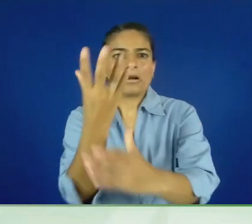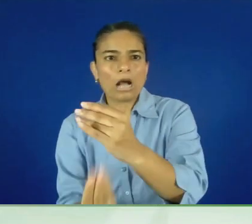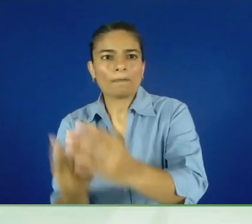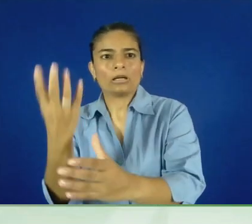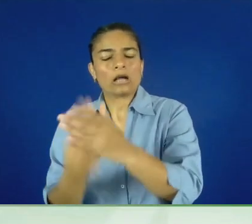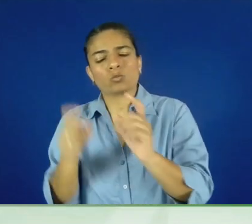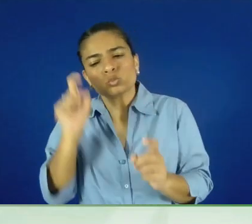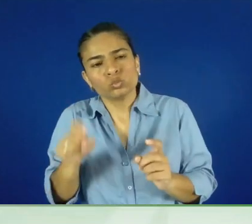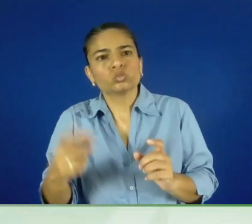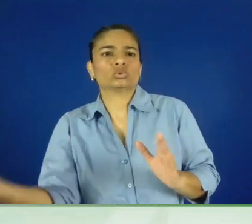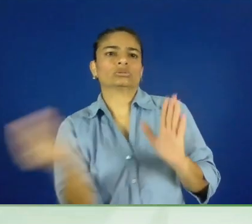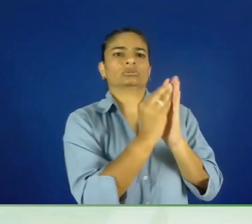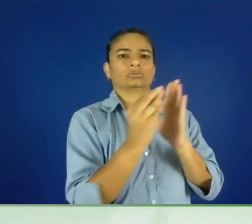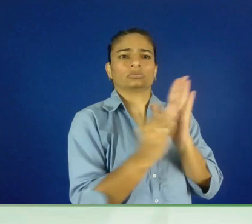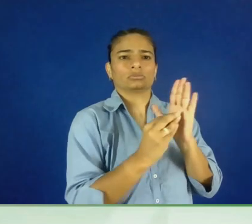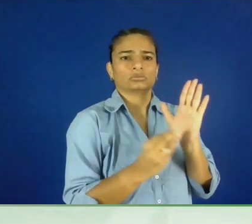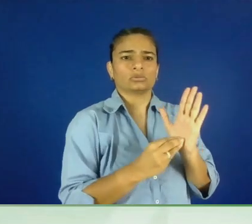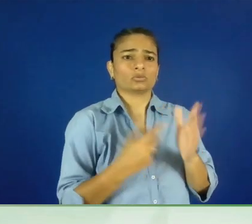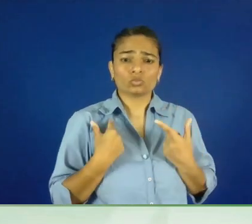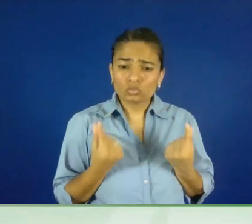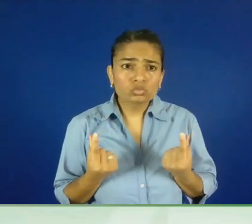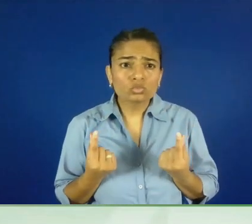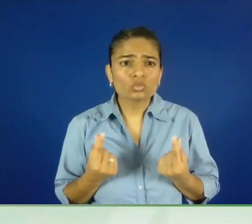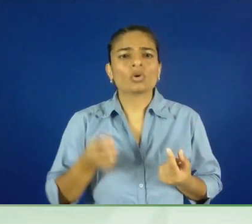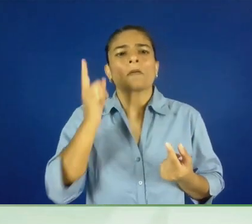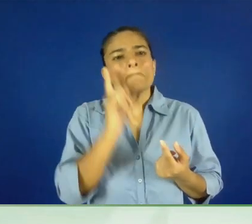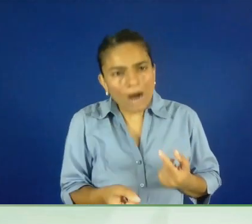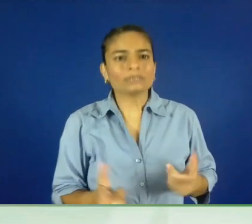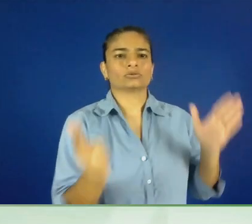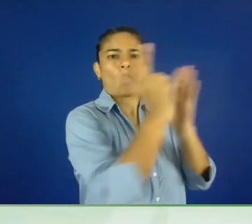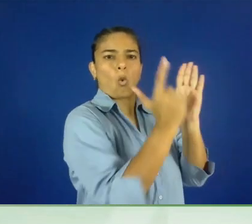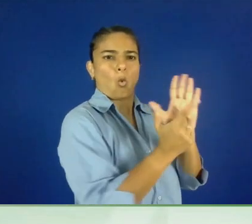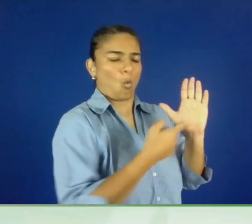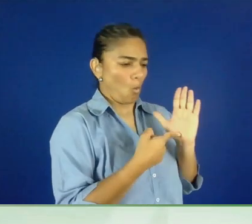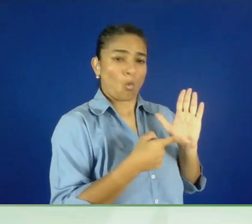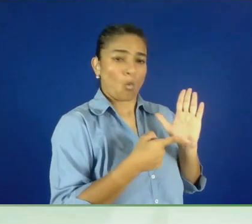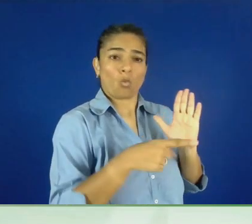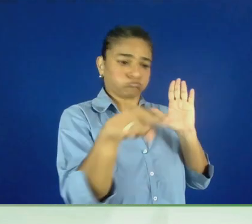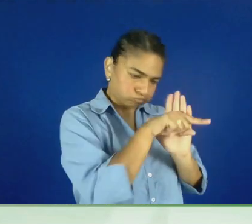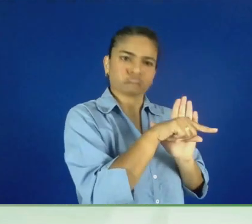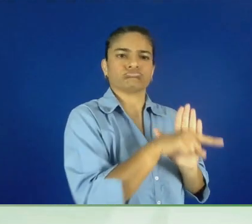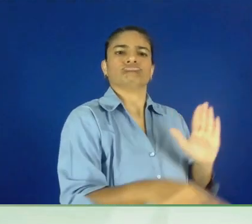that's thoughtful, that it is engaged. But you also need to have